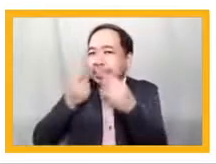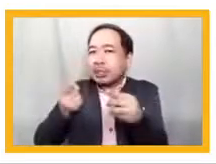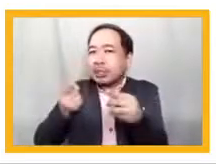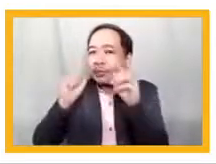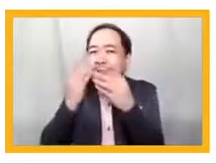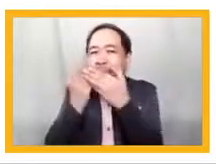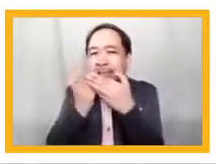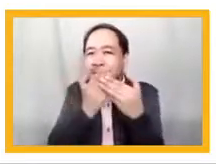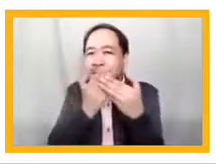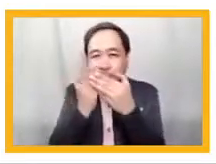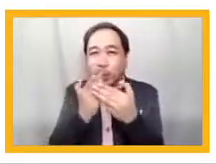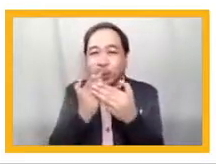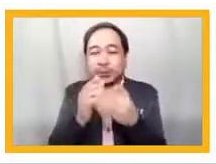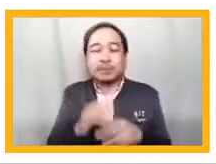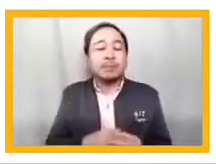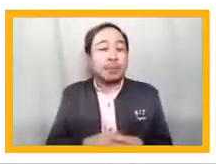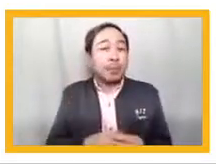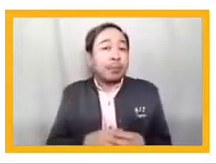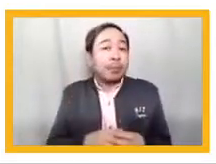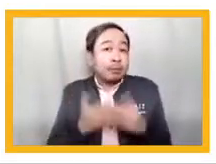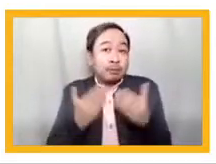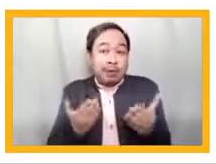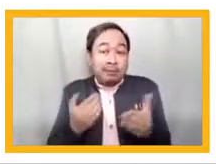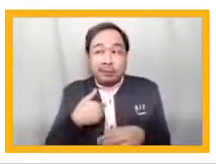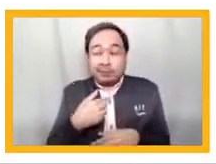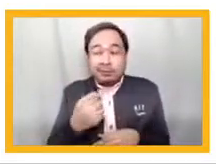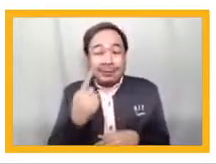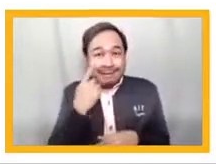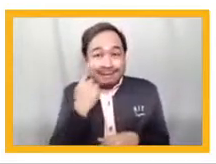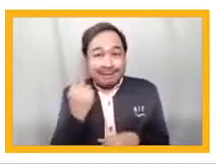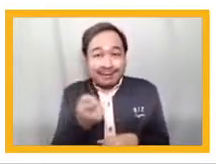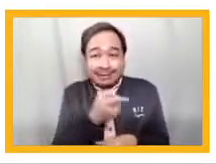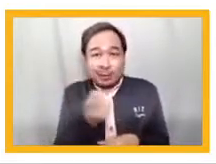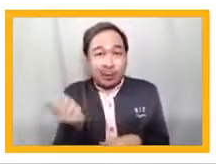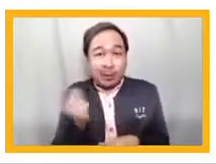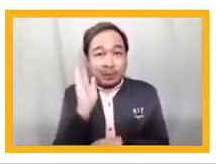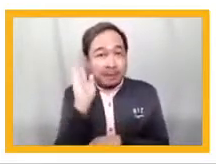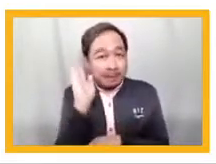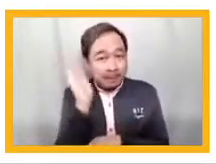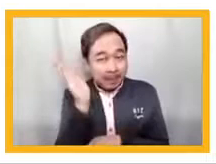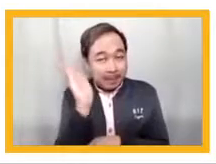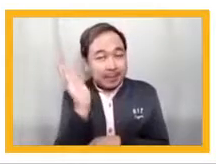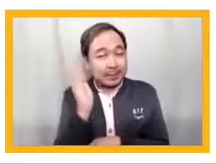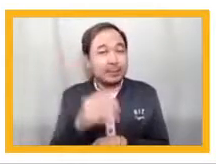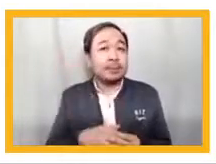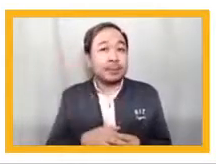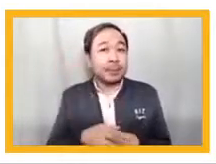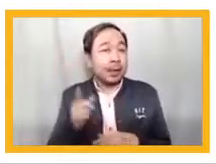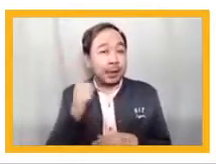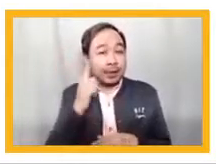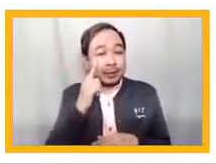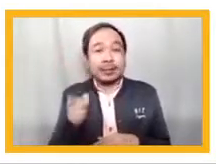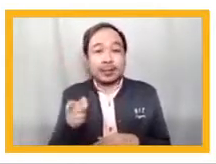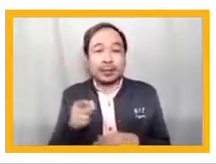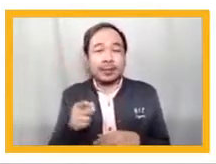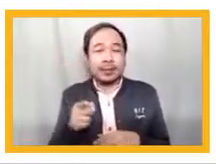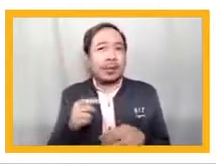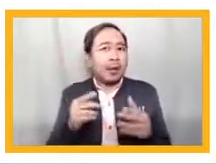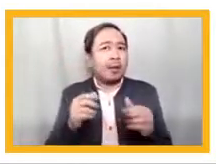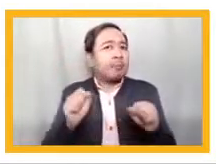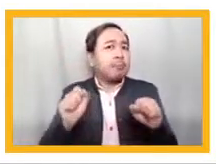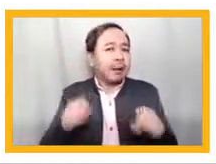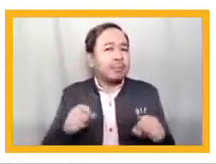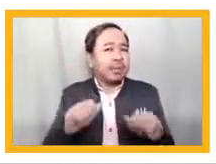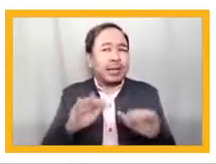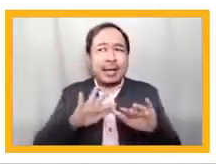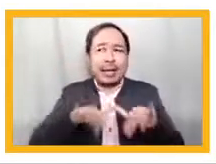to all the panelists and Ryotaro and Mikong. I think there are great potentials in leveraging technology to